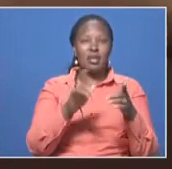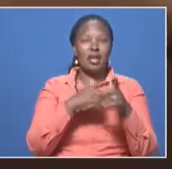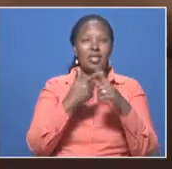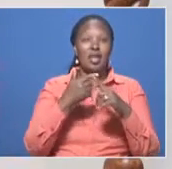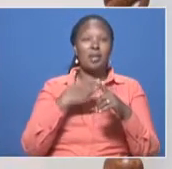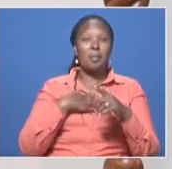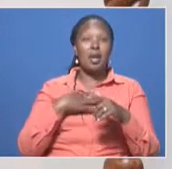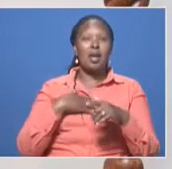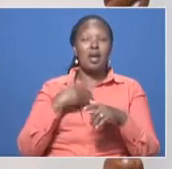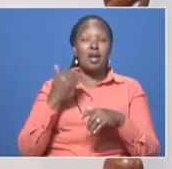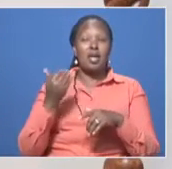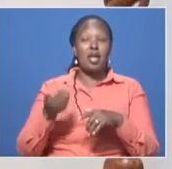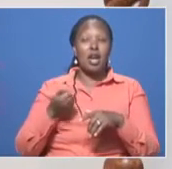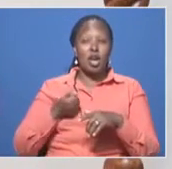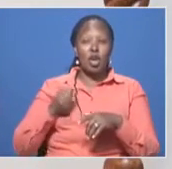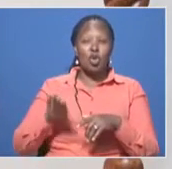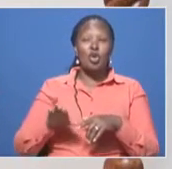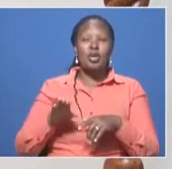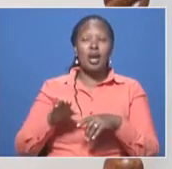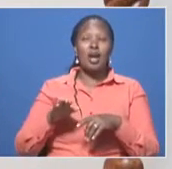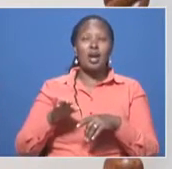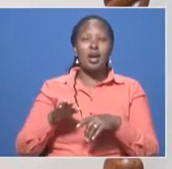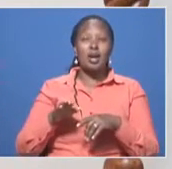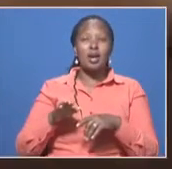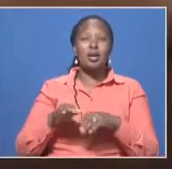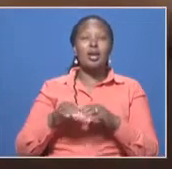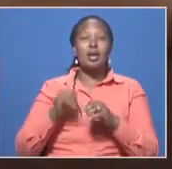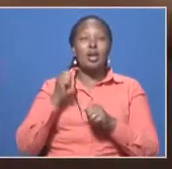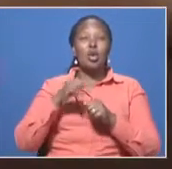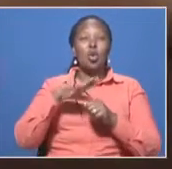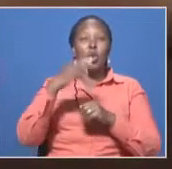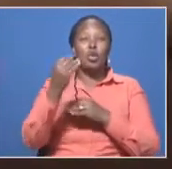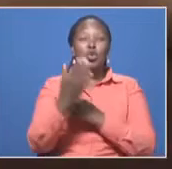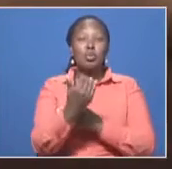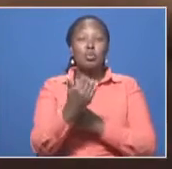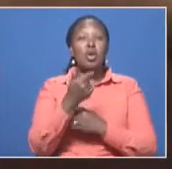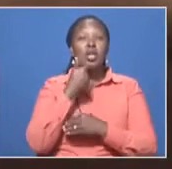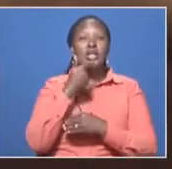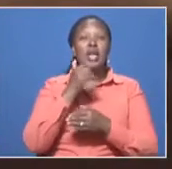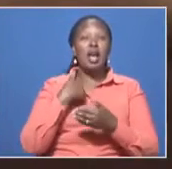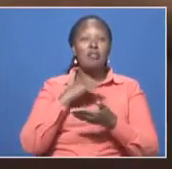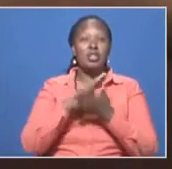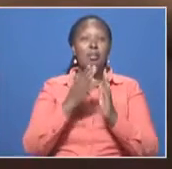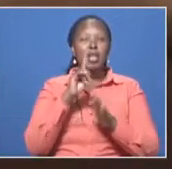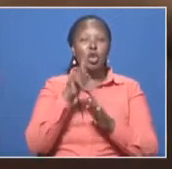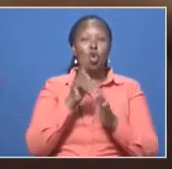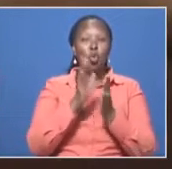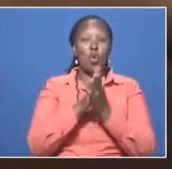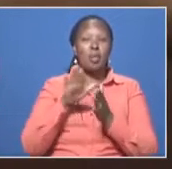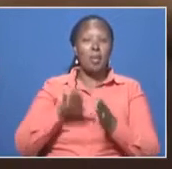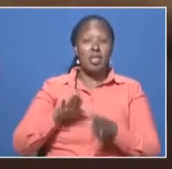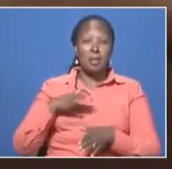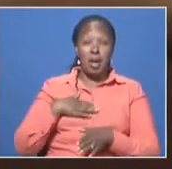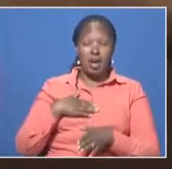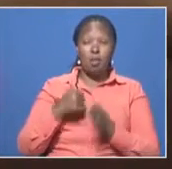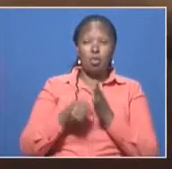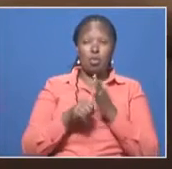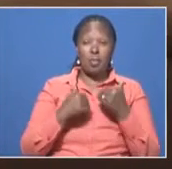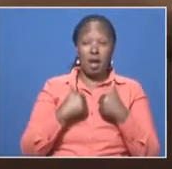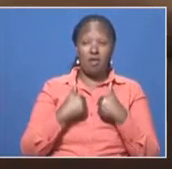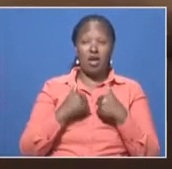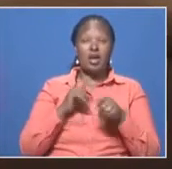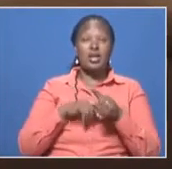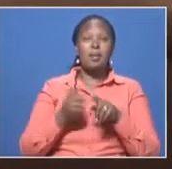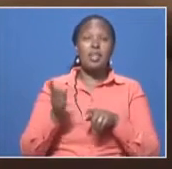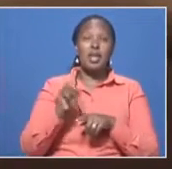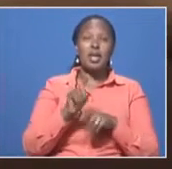youngest daughter ran off to the reception, telling them there's something wrong with my mom. And when they